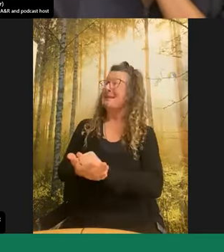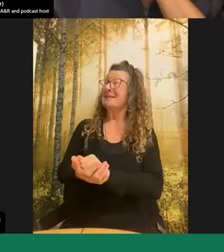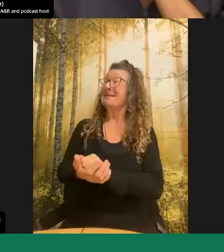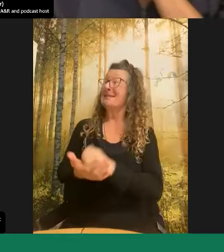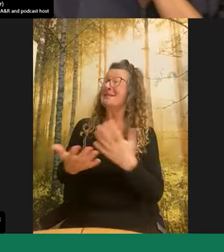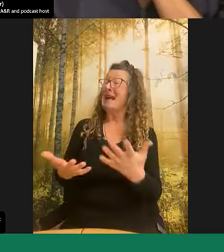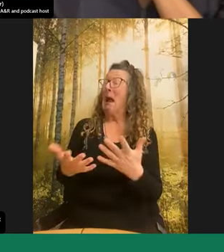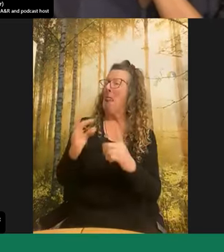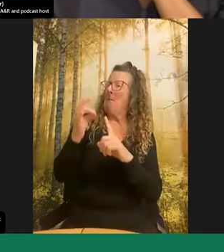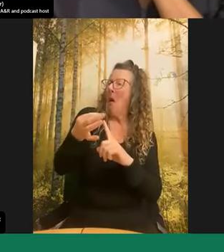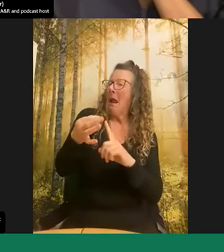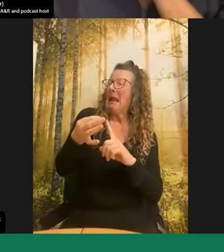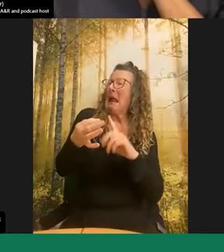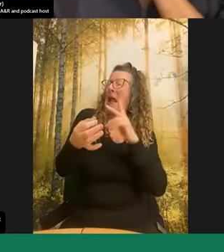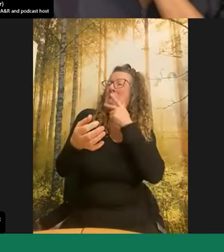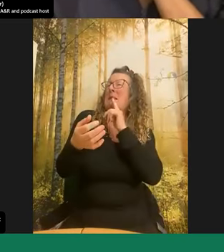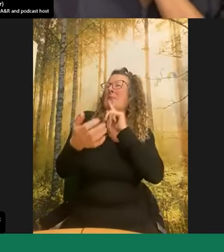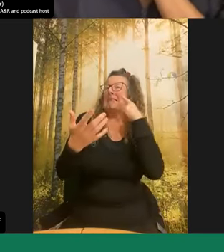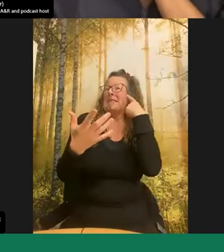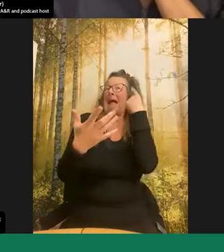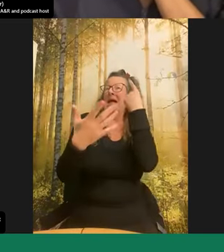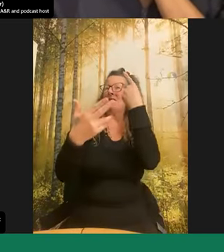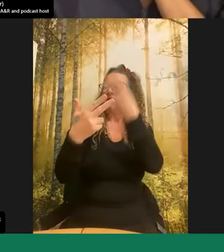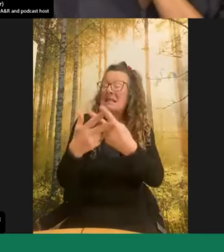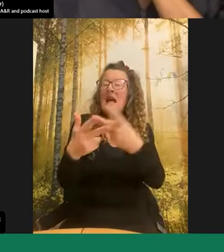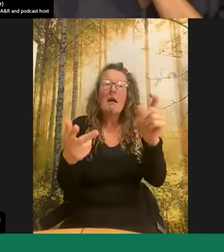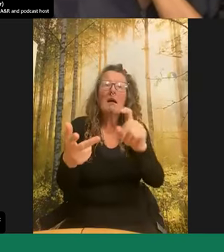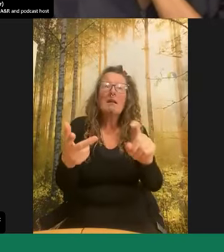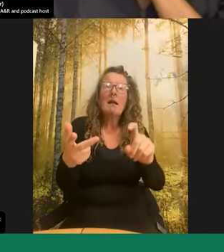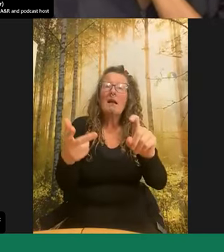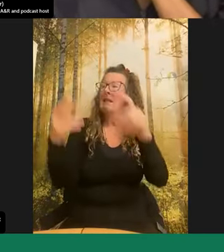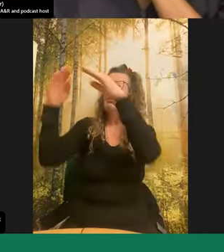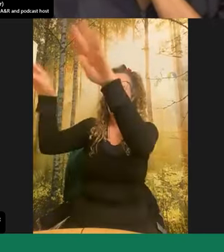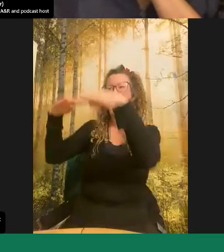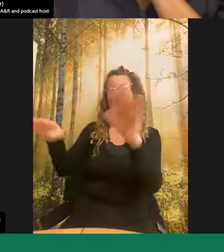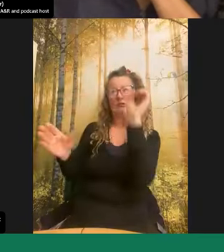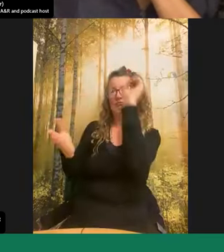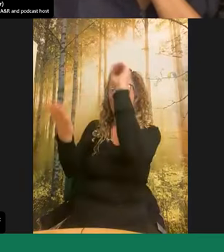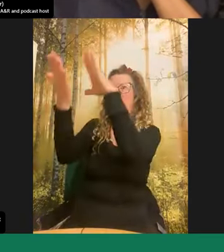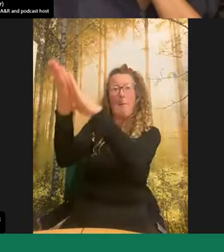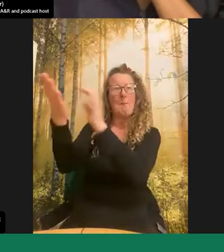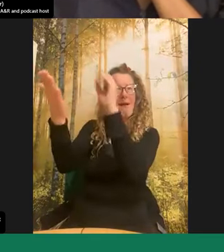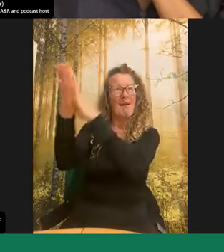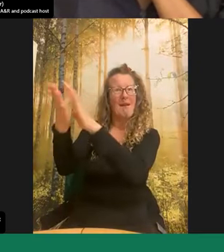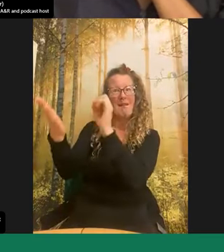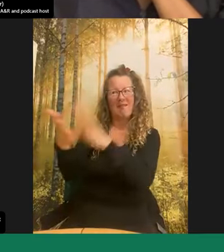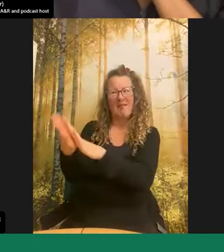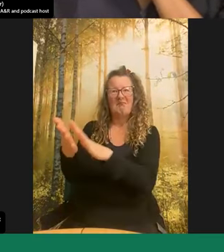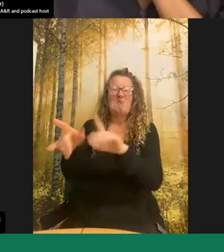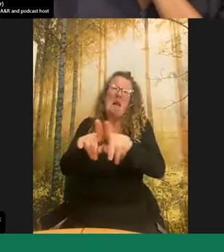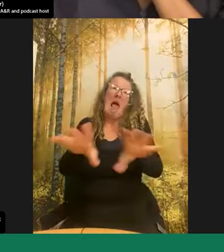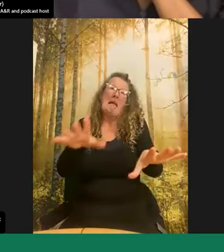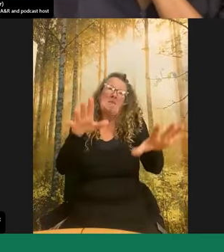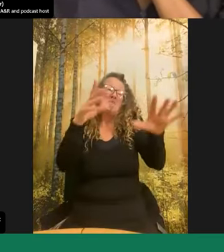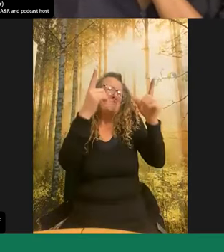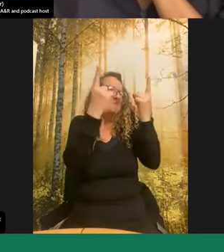is that people can drop other things there. So there are areas with shelves, so you can drop an object that could be